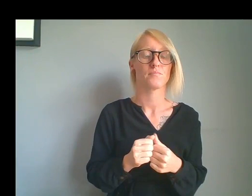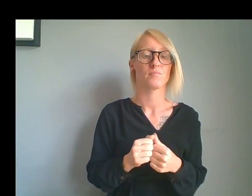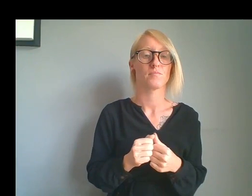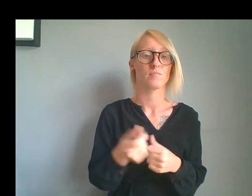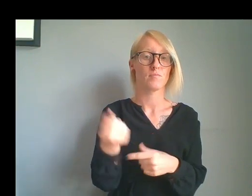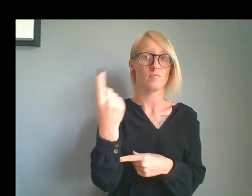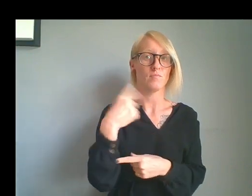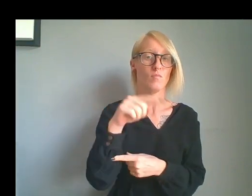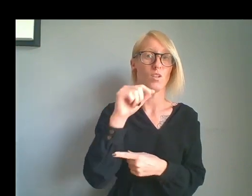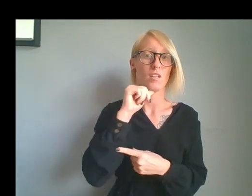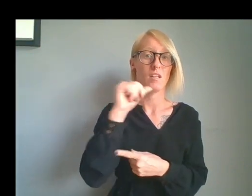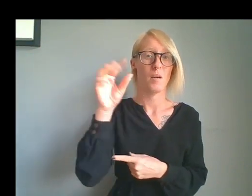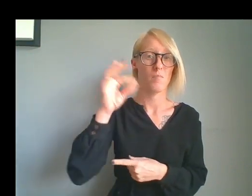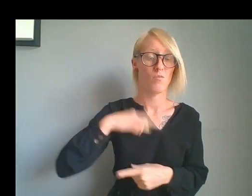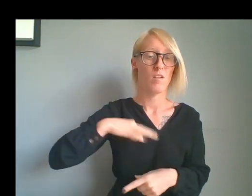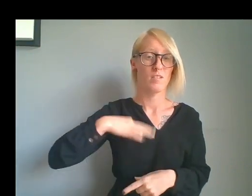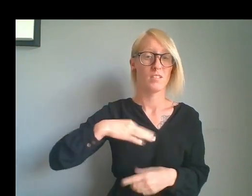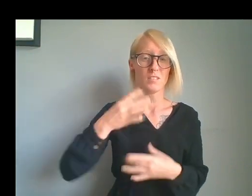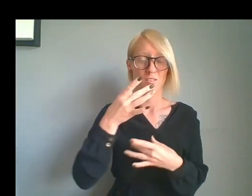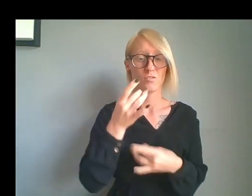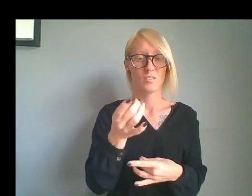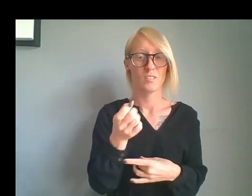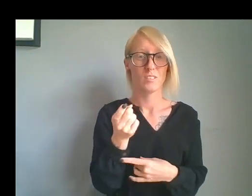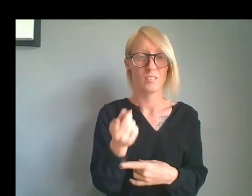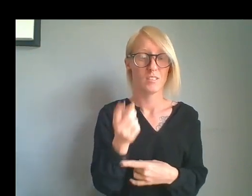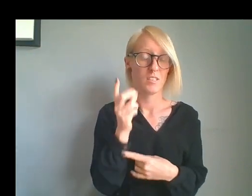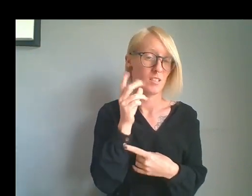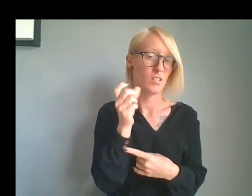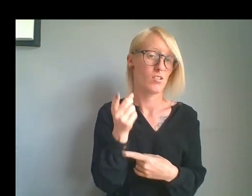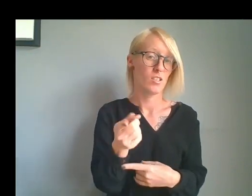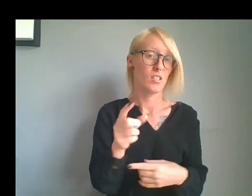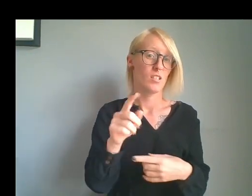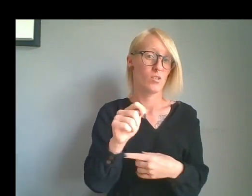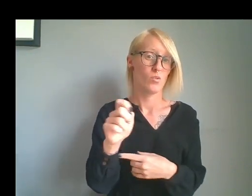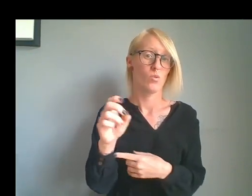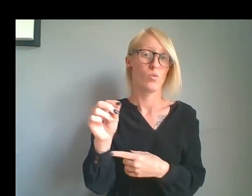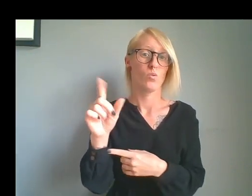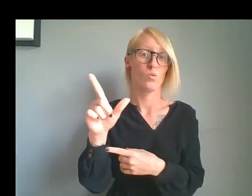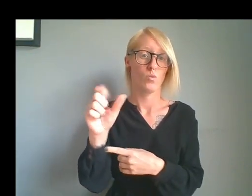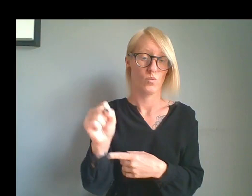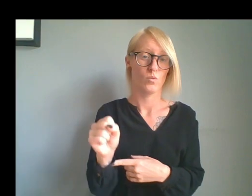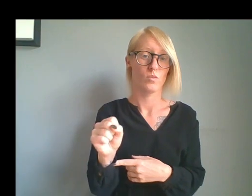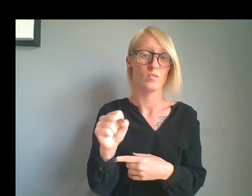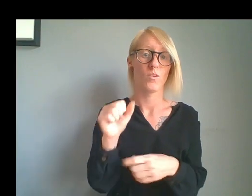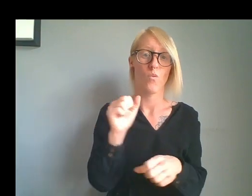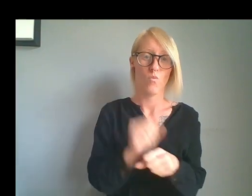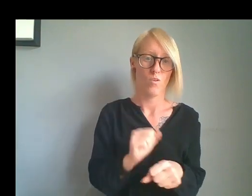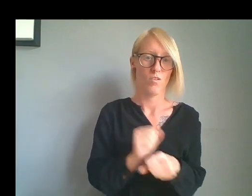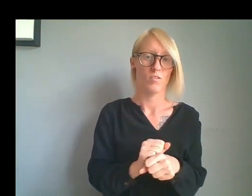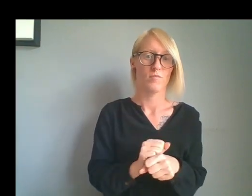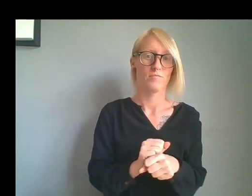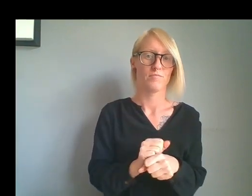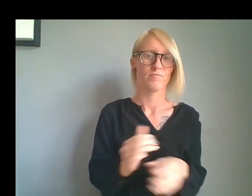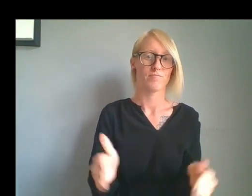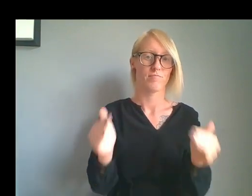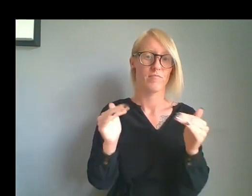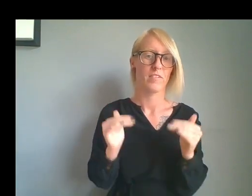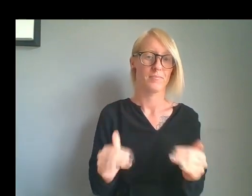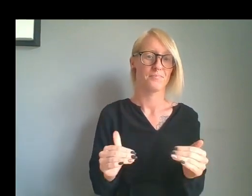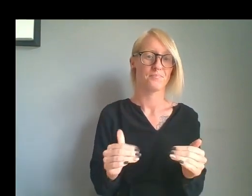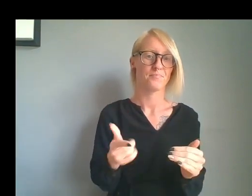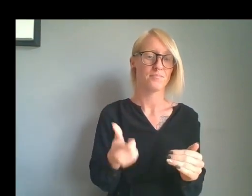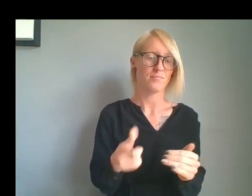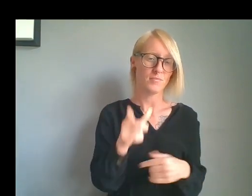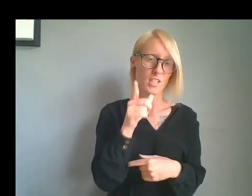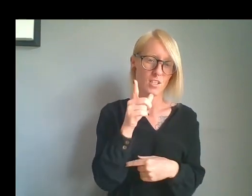you'll definitely be interested in hearing, especially after you hear how these tools work. And then the important part, you're going to get something to eat. And then